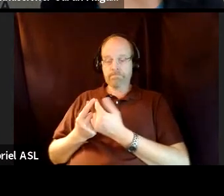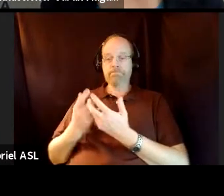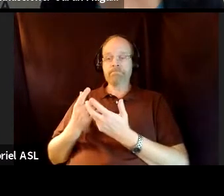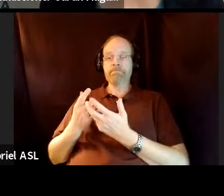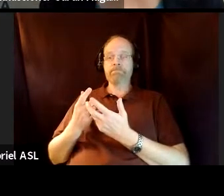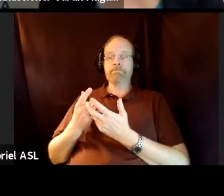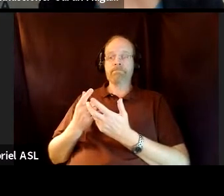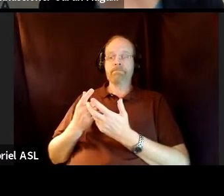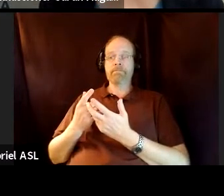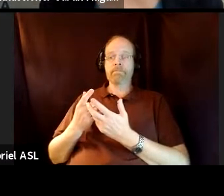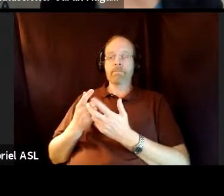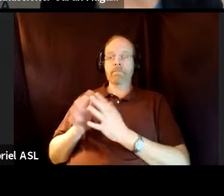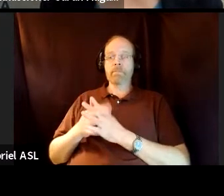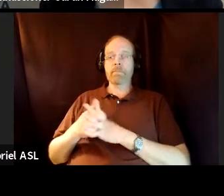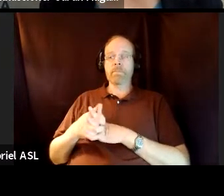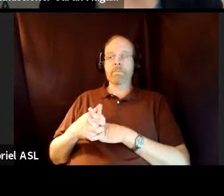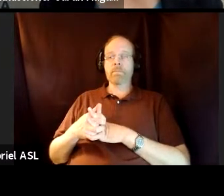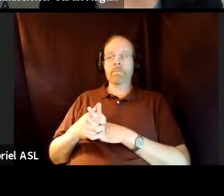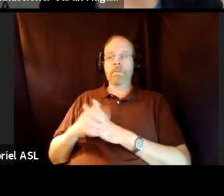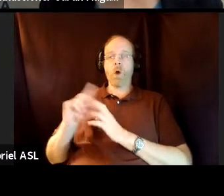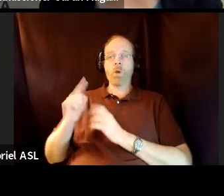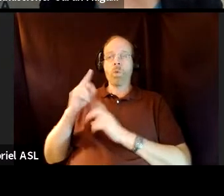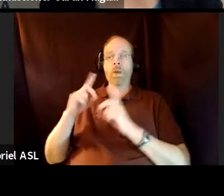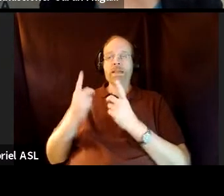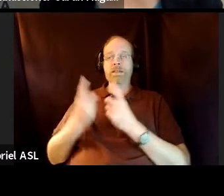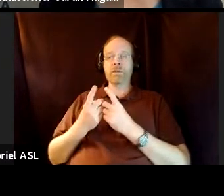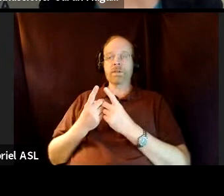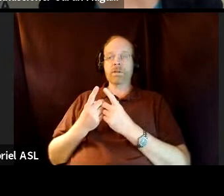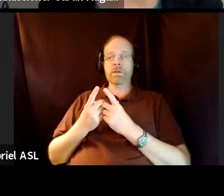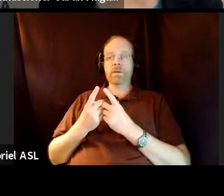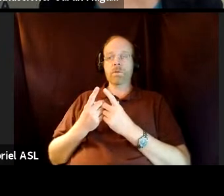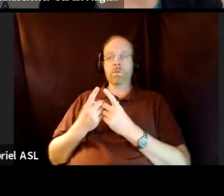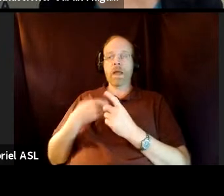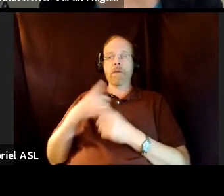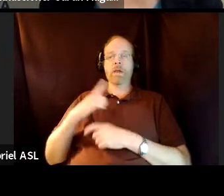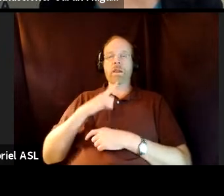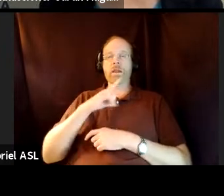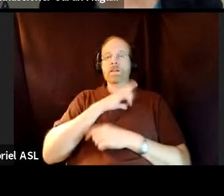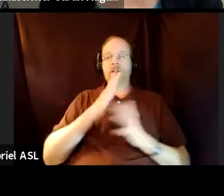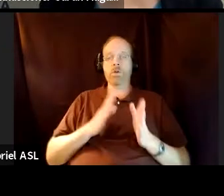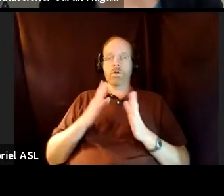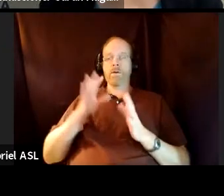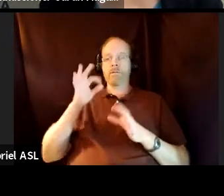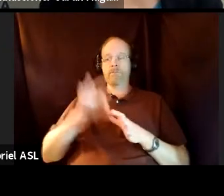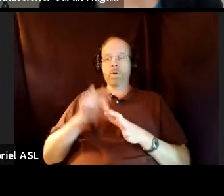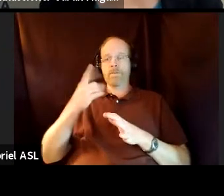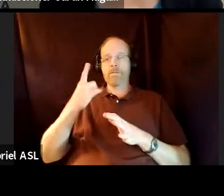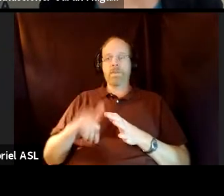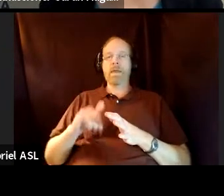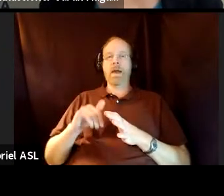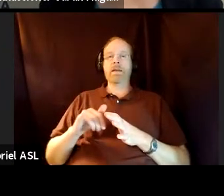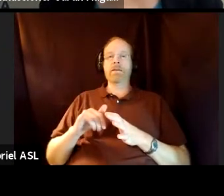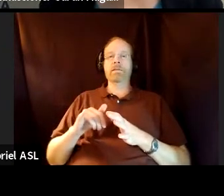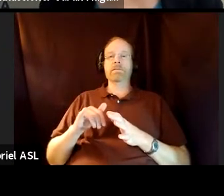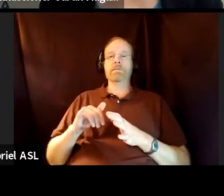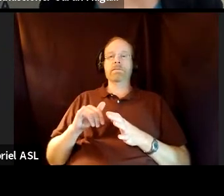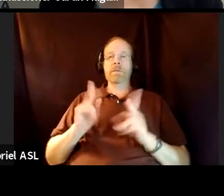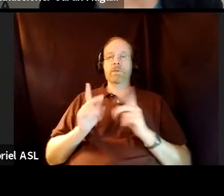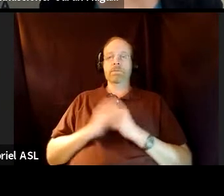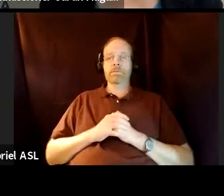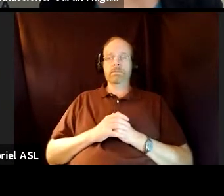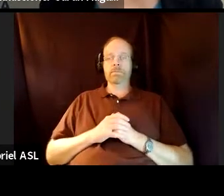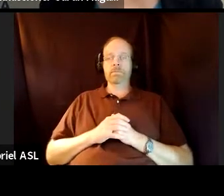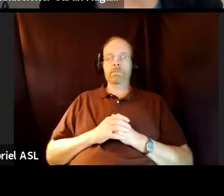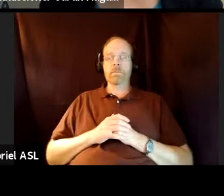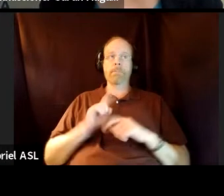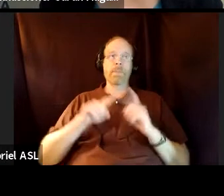one district then will have a legislator voting for that, for those people, while